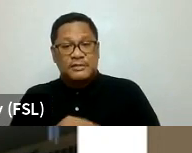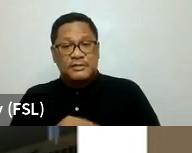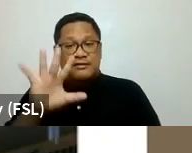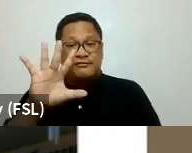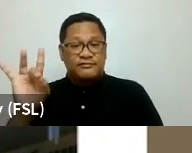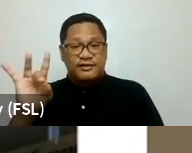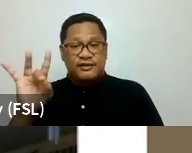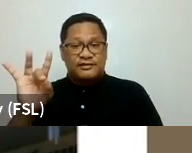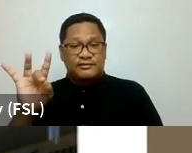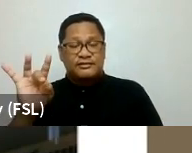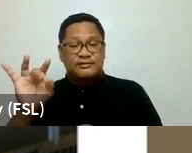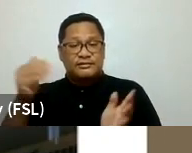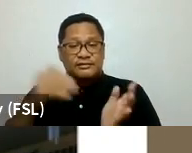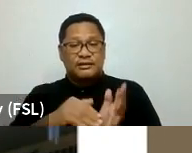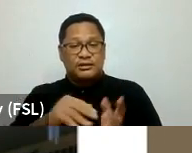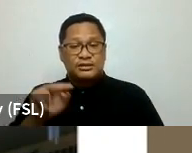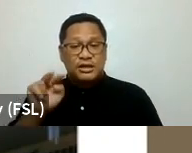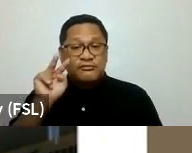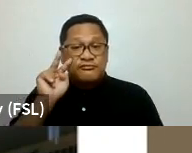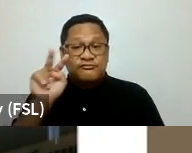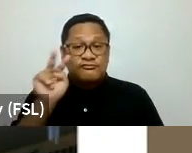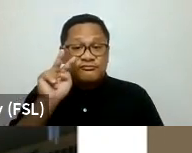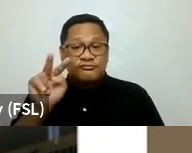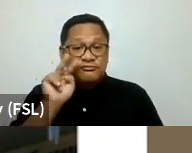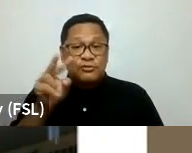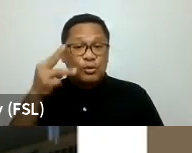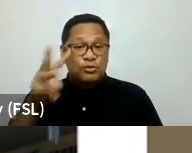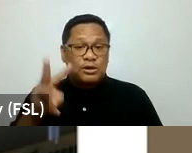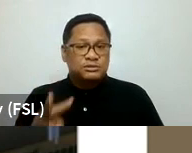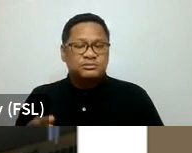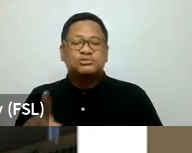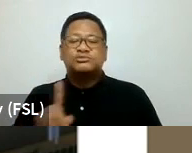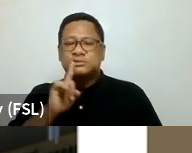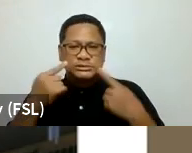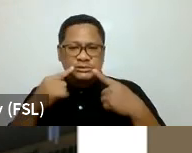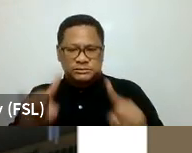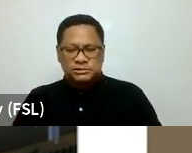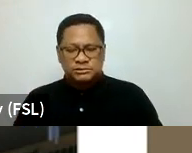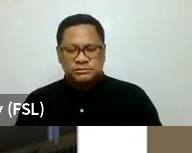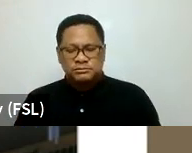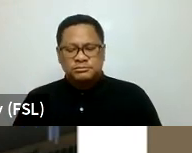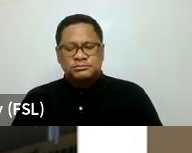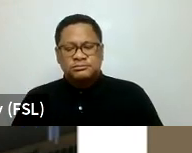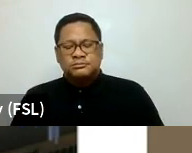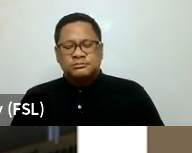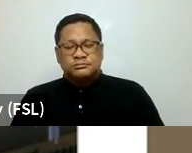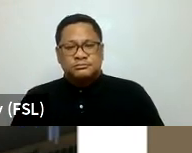58,000 views is in a way an achievement.